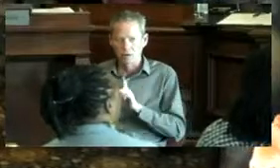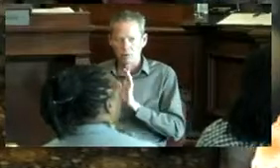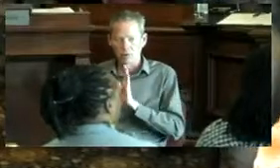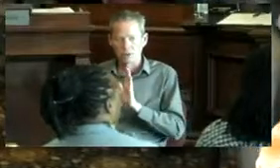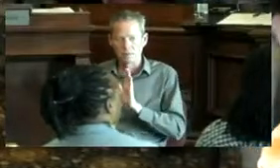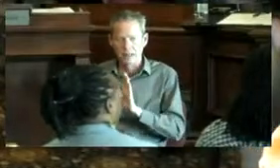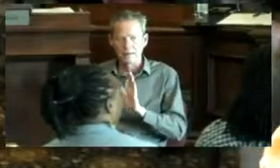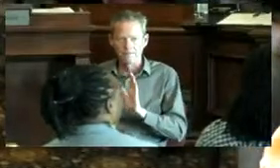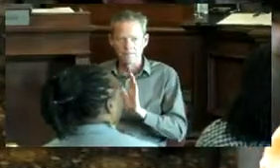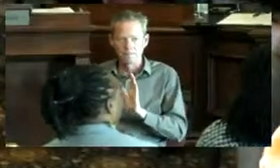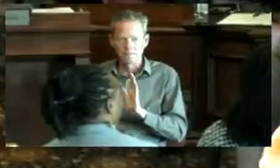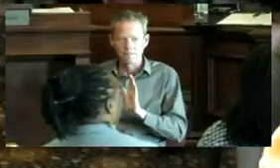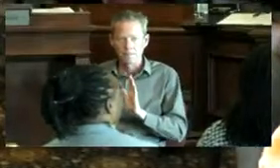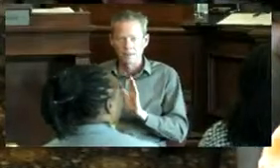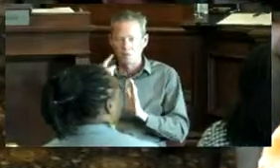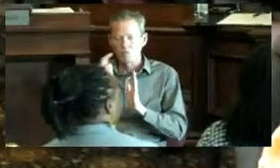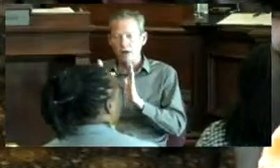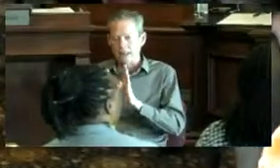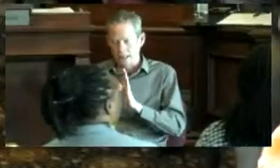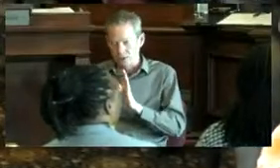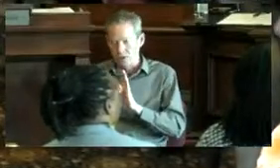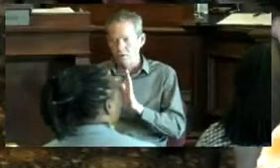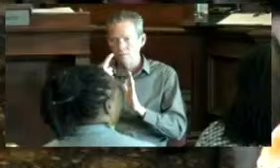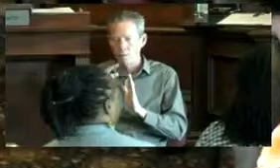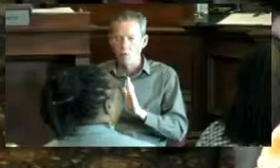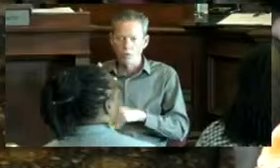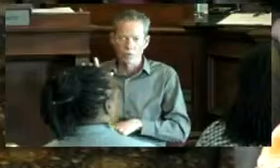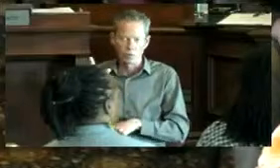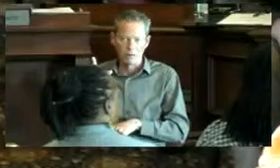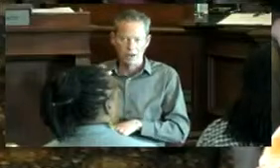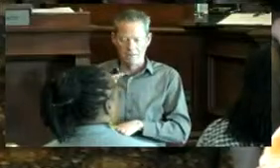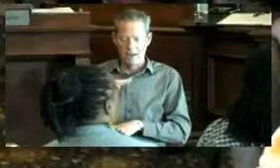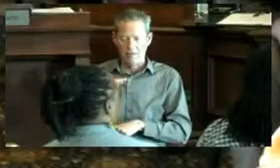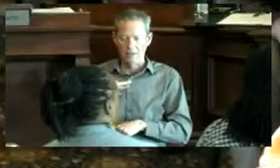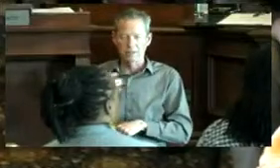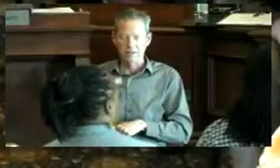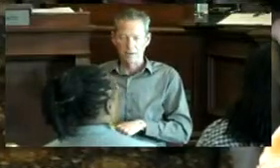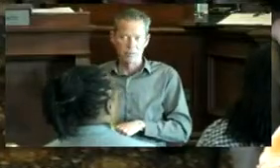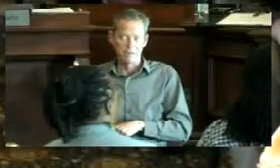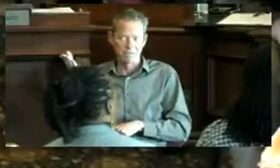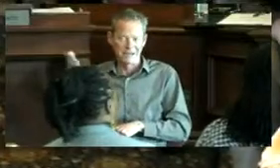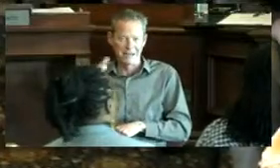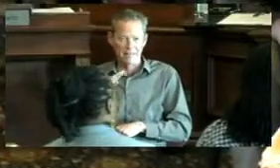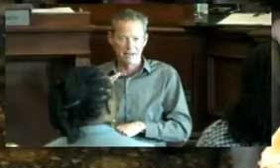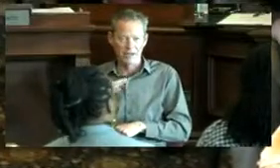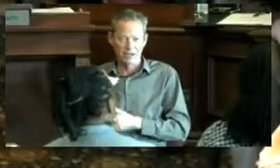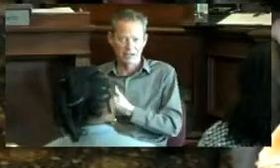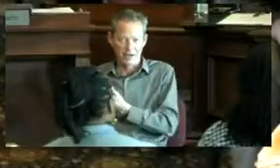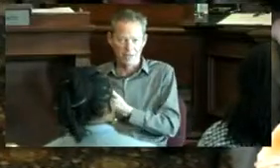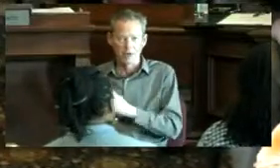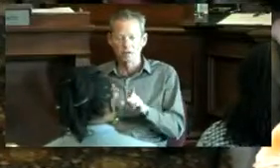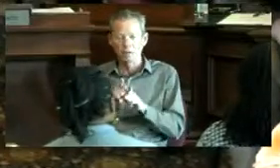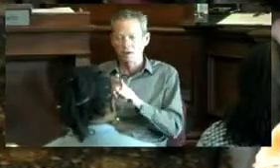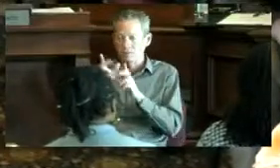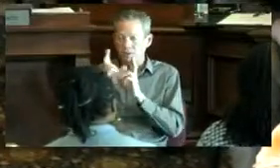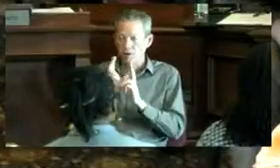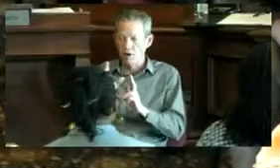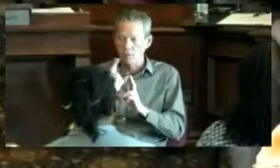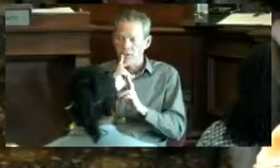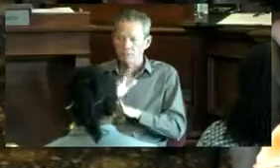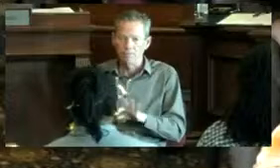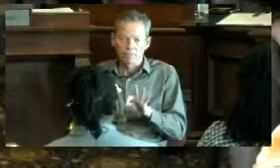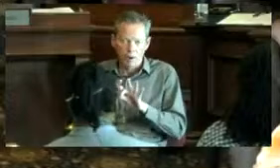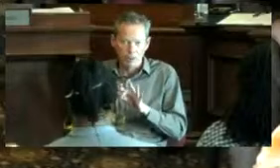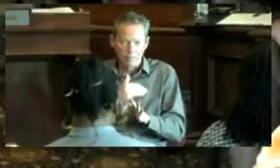of recognition for the 25 applicants that we did submit applications for, as well honoring prominent members of